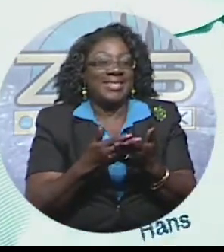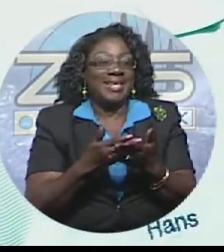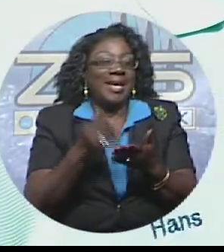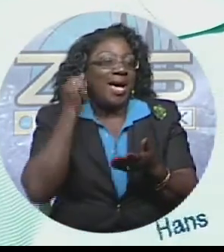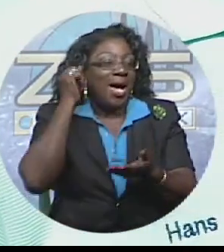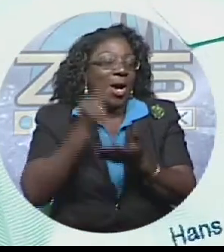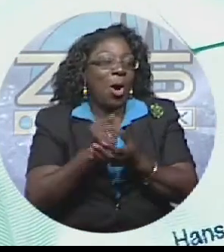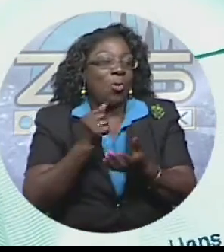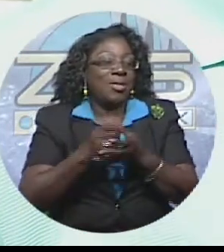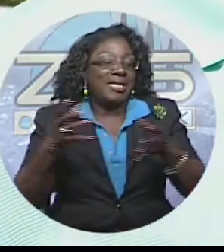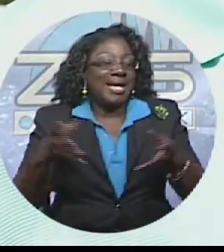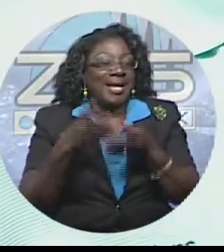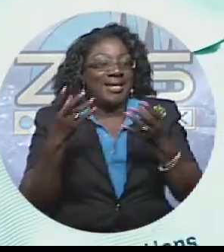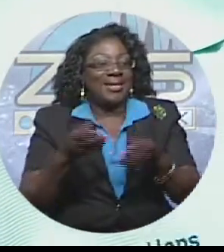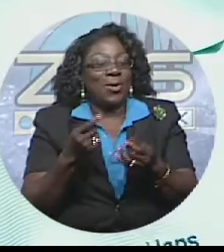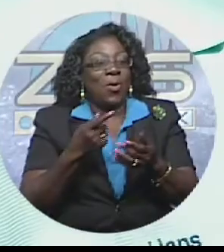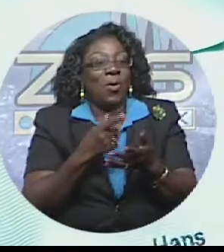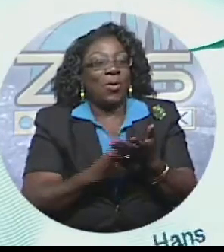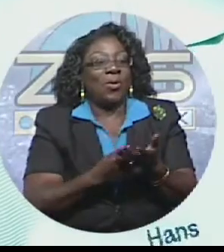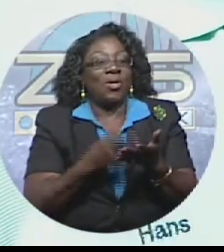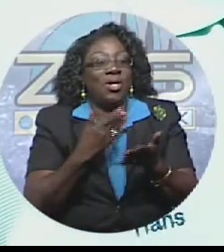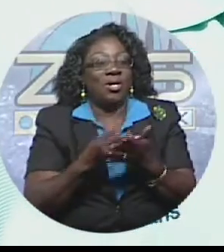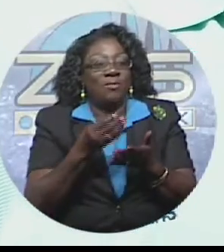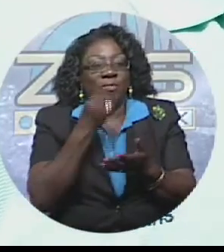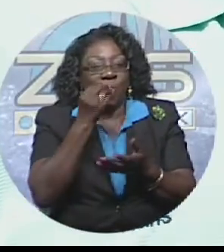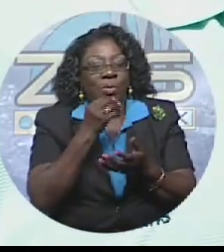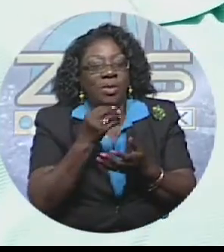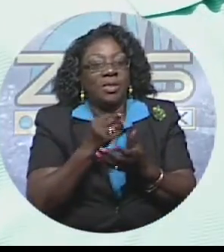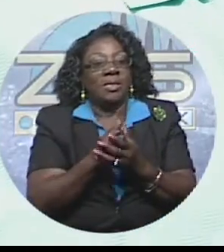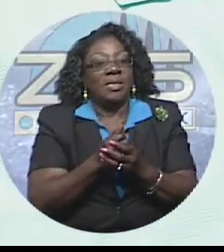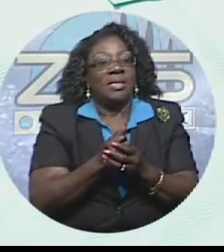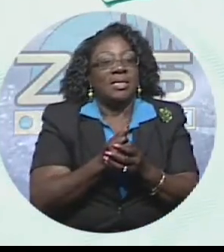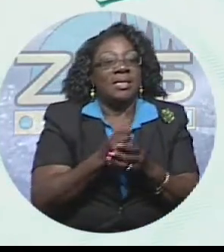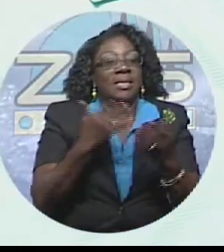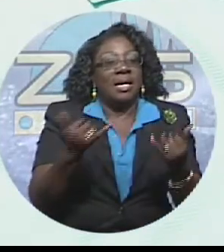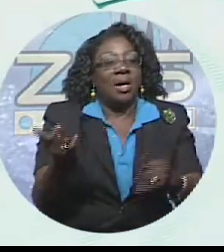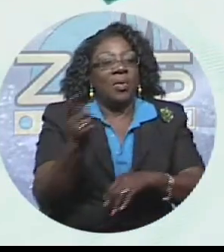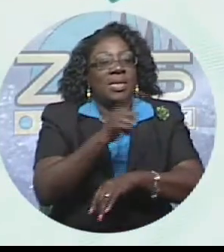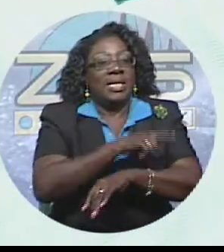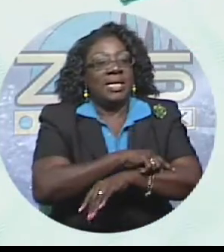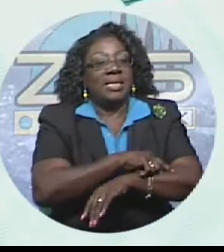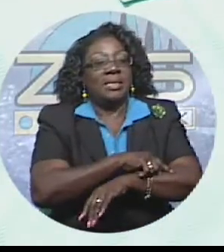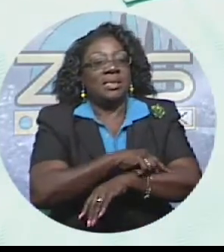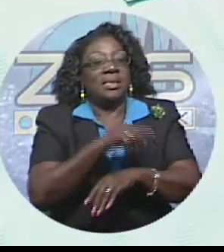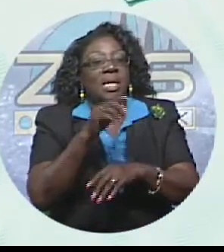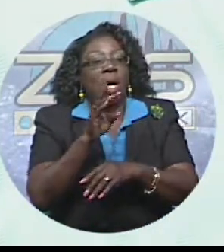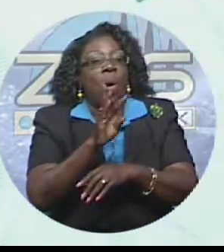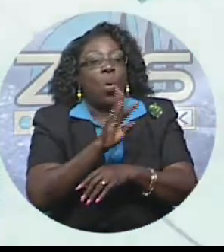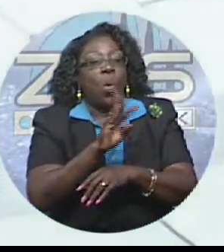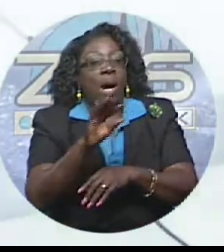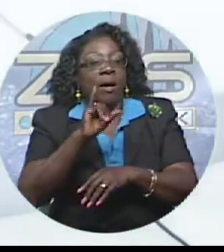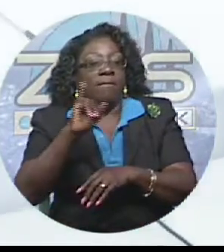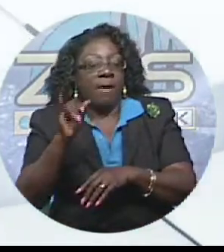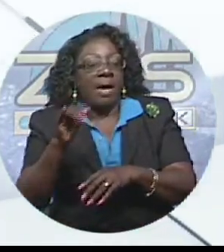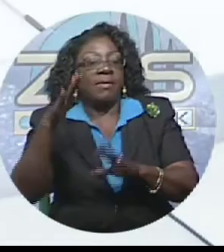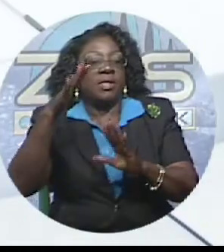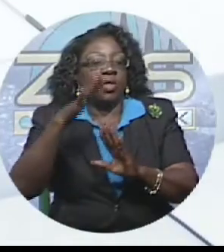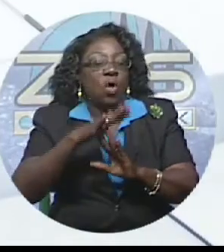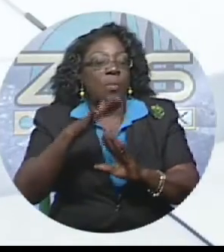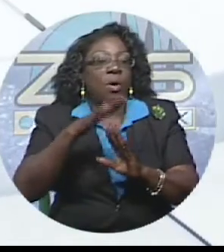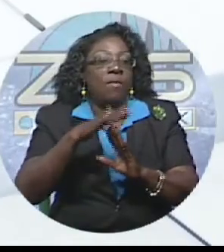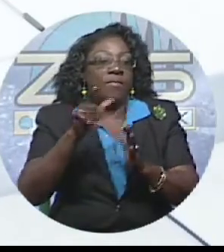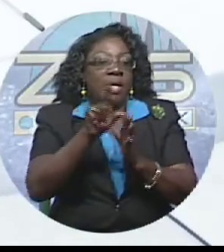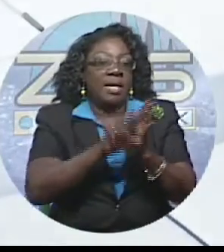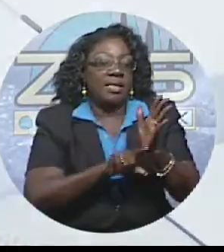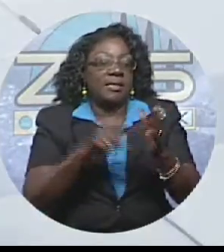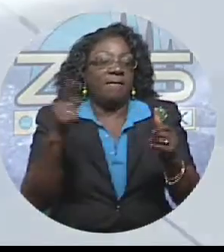drink? That's been replaced with, where can I get some Wi-Fi? Nowadays, Wi-Fi is on top of the list. And